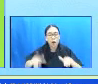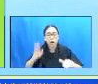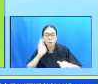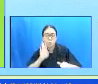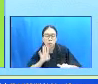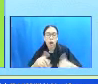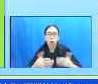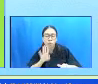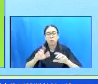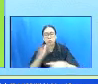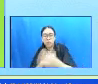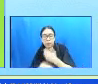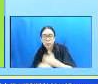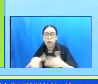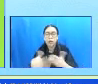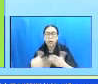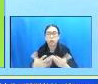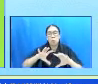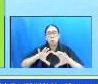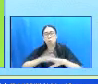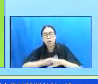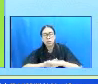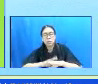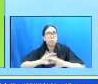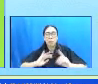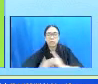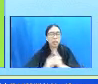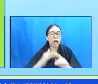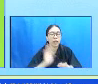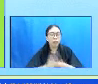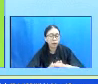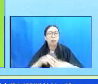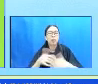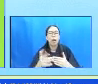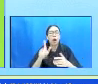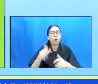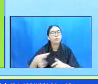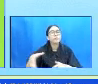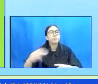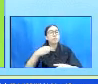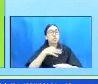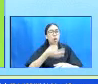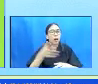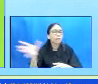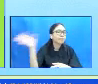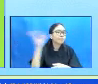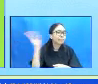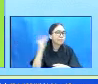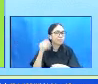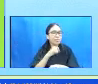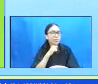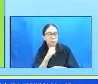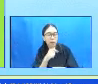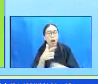heard to influence the policy at the national, regional, and global level as well. Thank you, Karen. Thank you